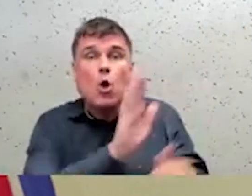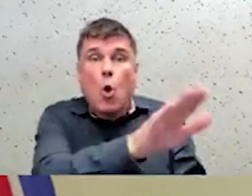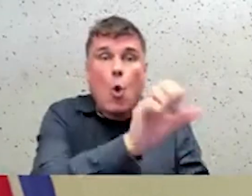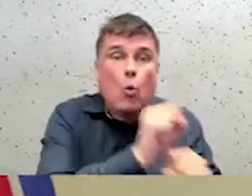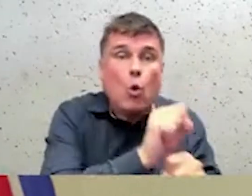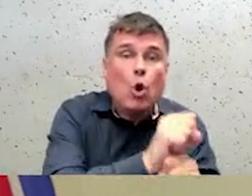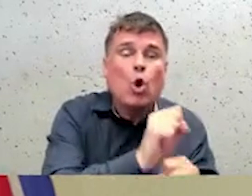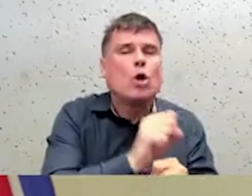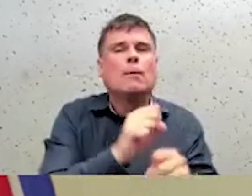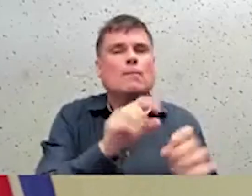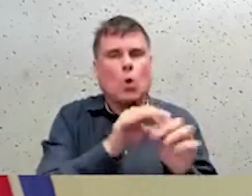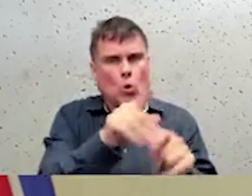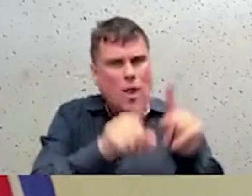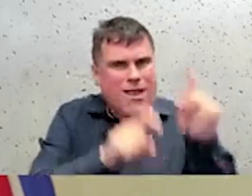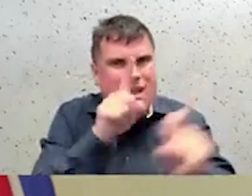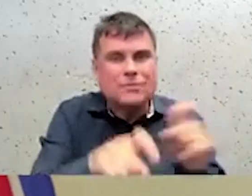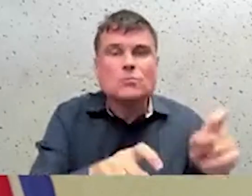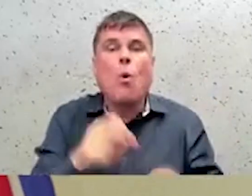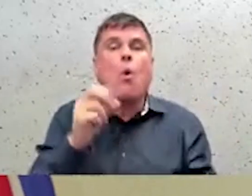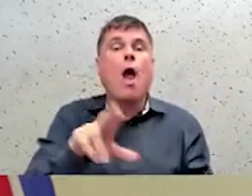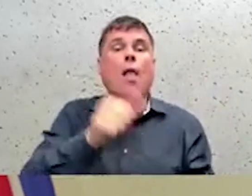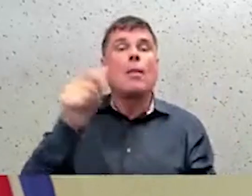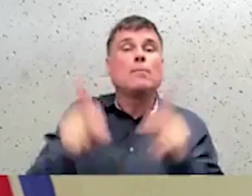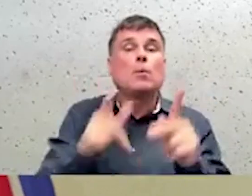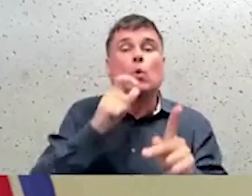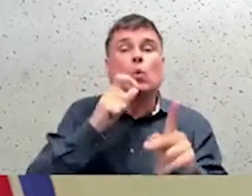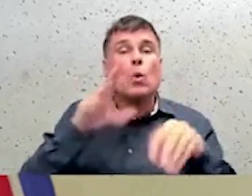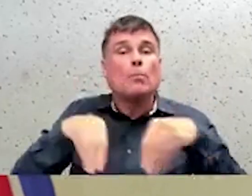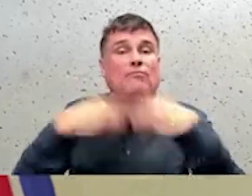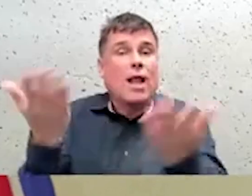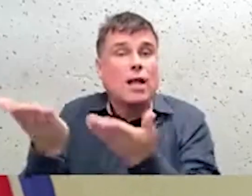by those who provide services, our obligation is to